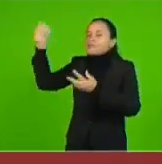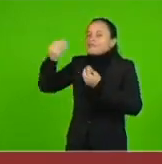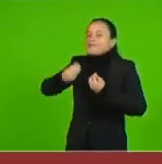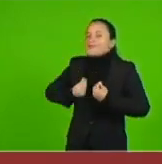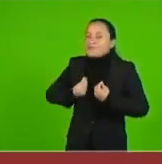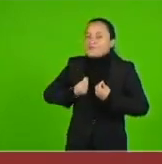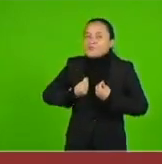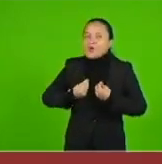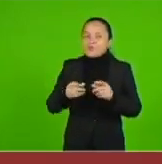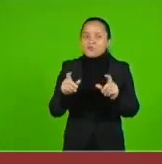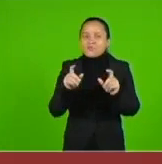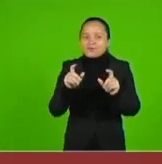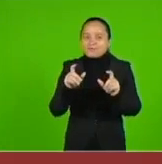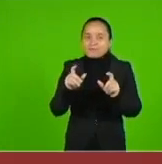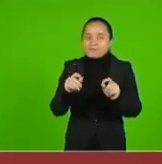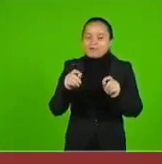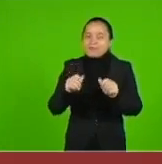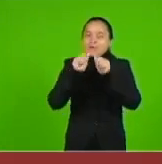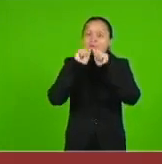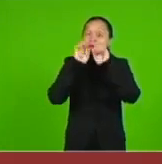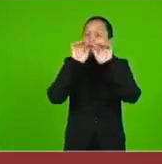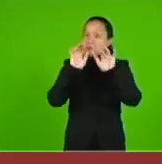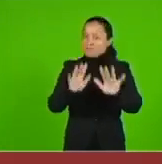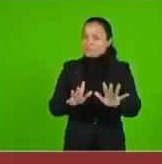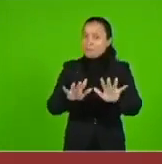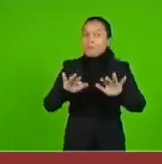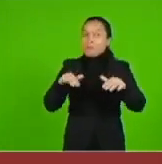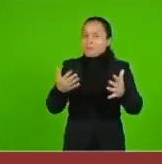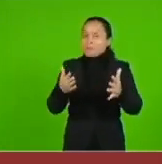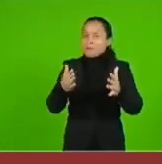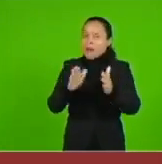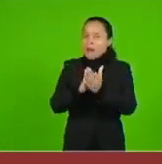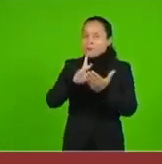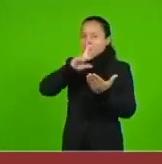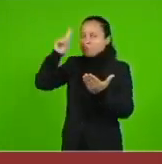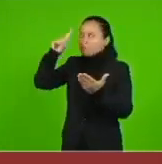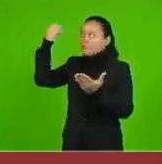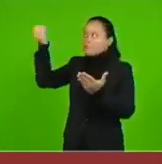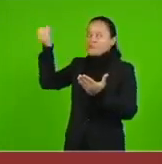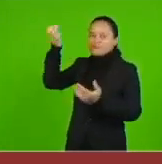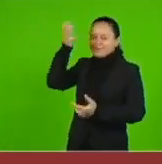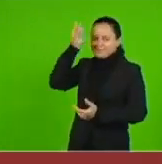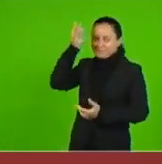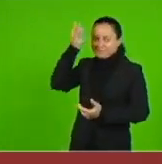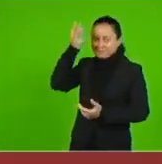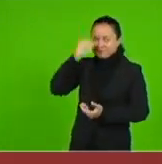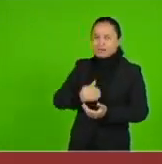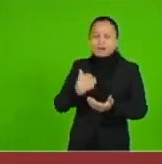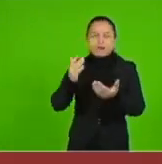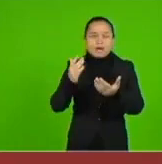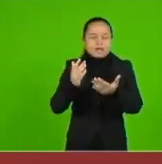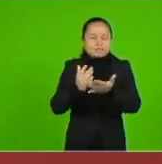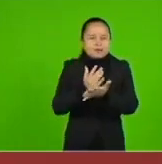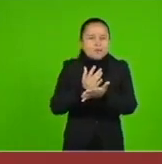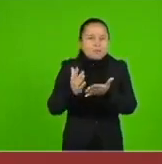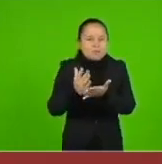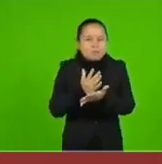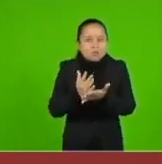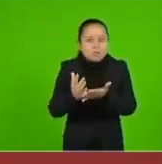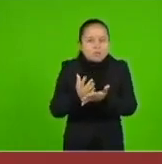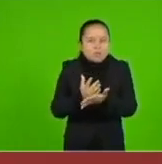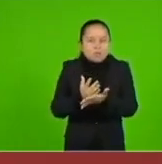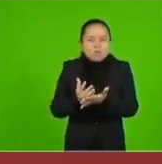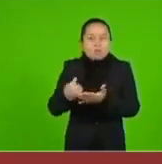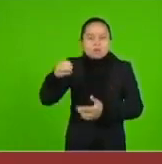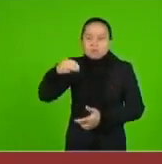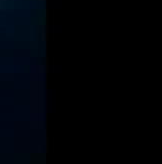we have a great riches, the revelation to His Word. In a few instants, is going to